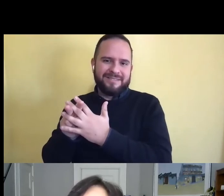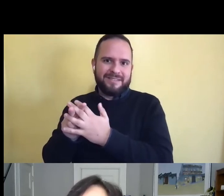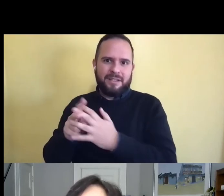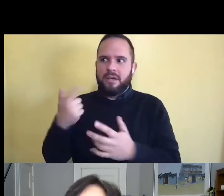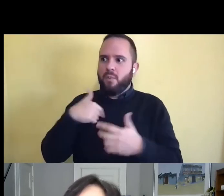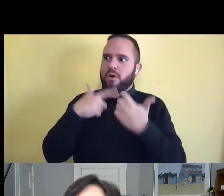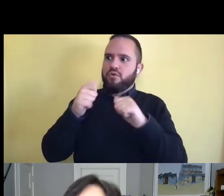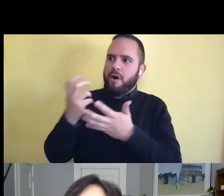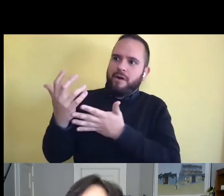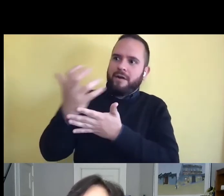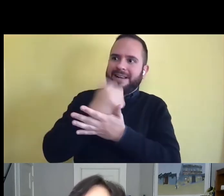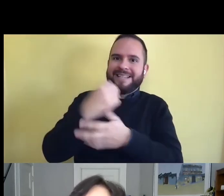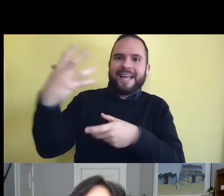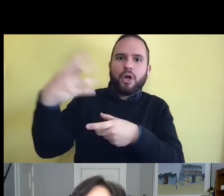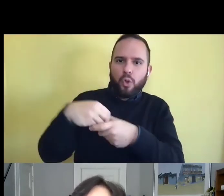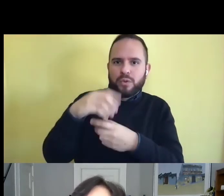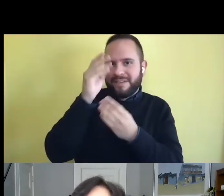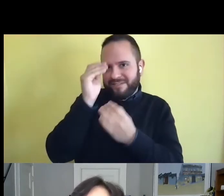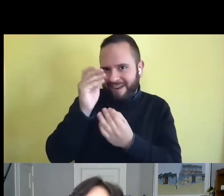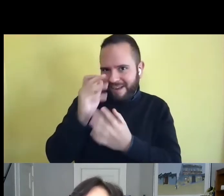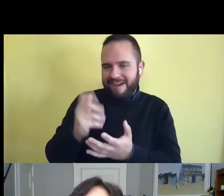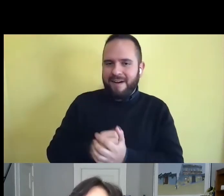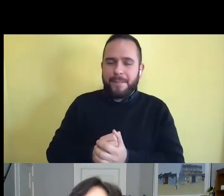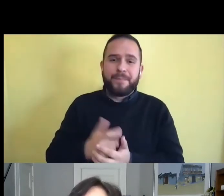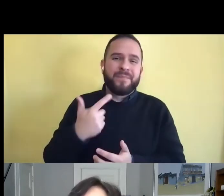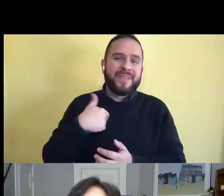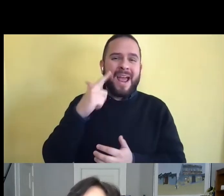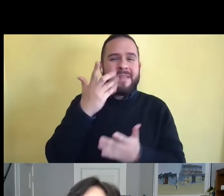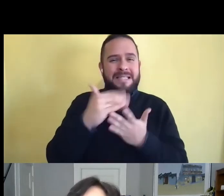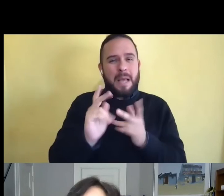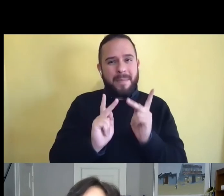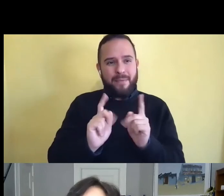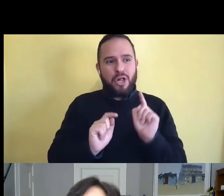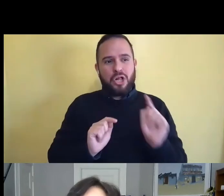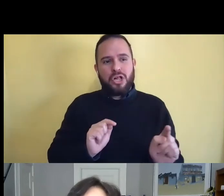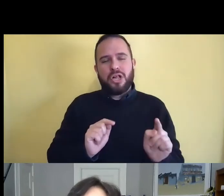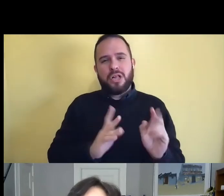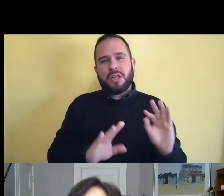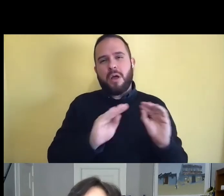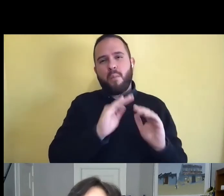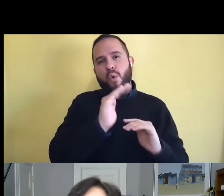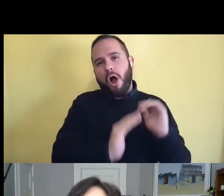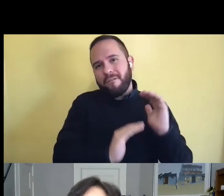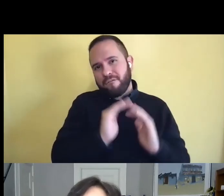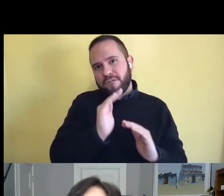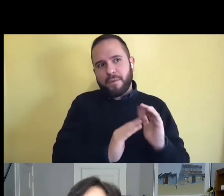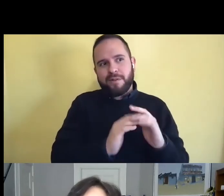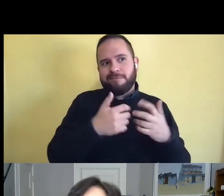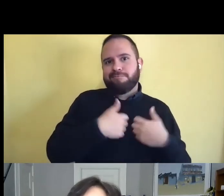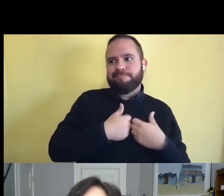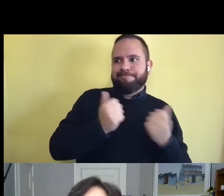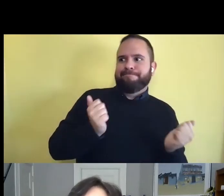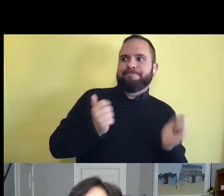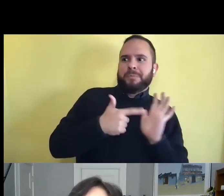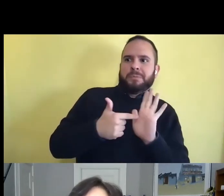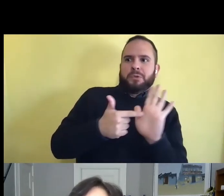think some folks are more comfortable self-disclosing their disability